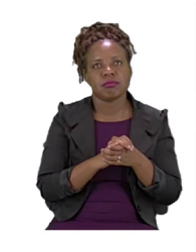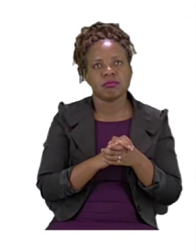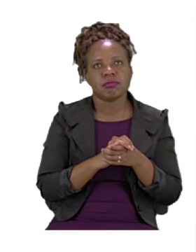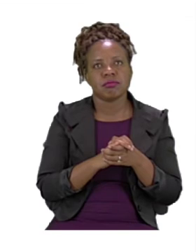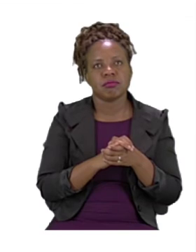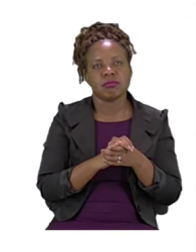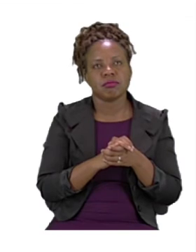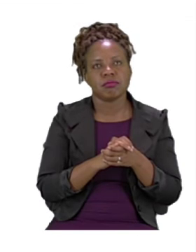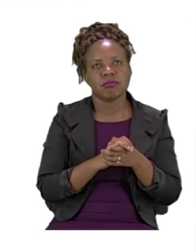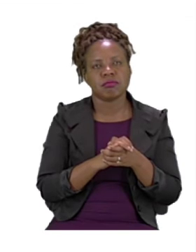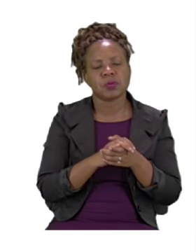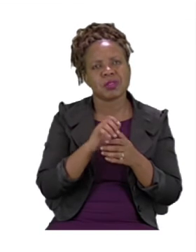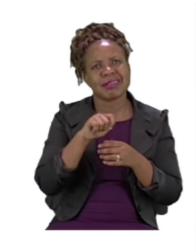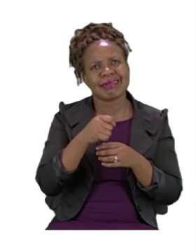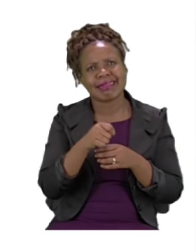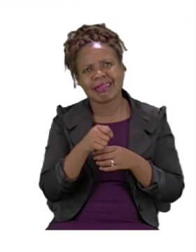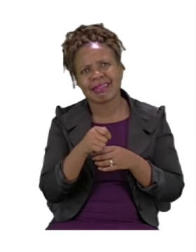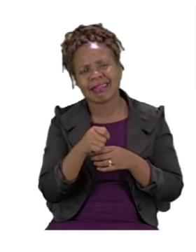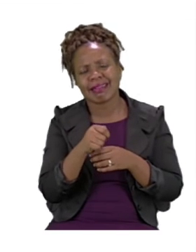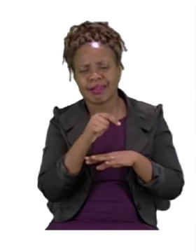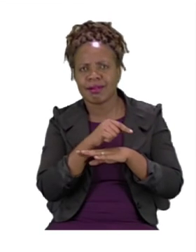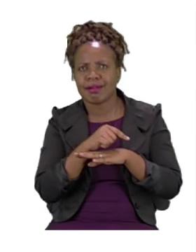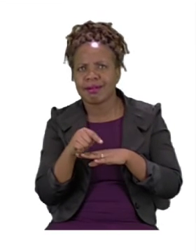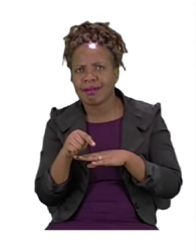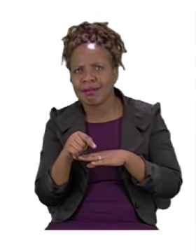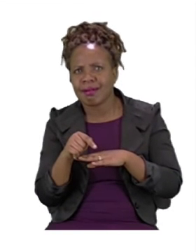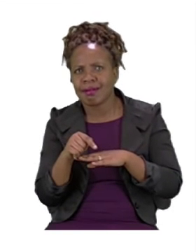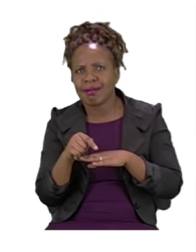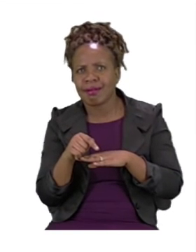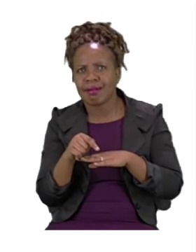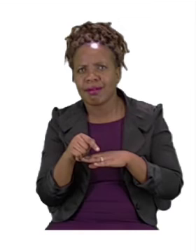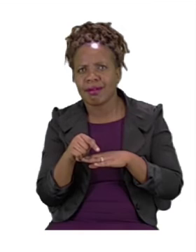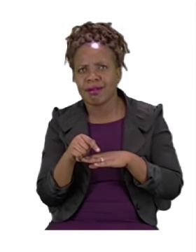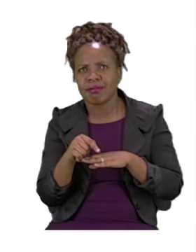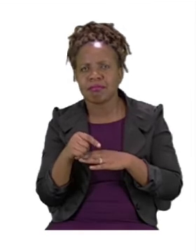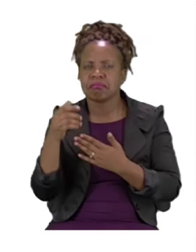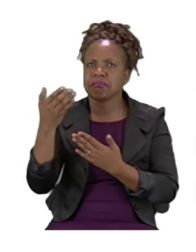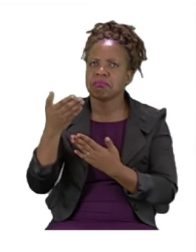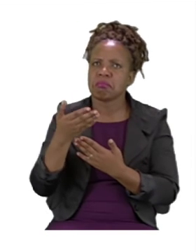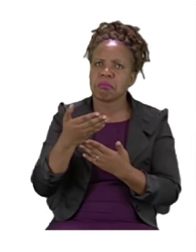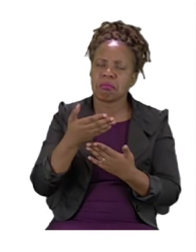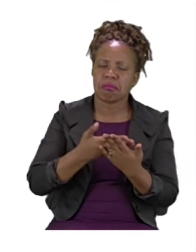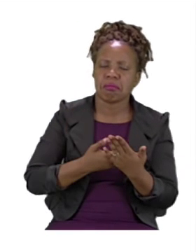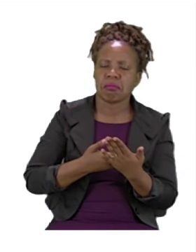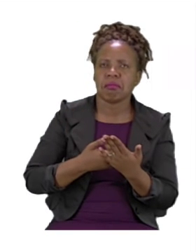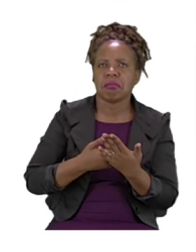The key is dash, then the paper